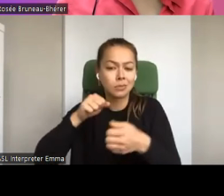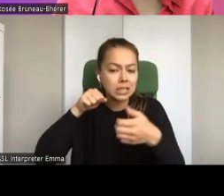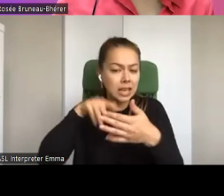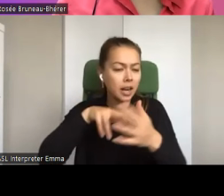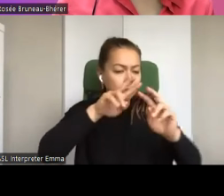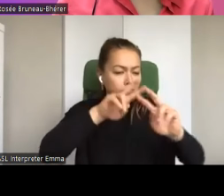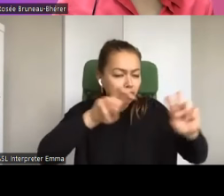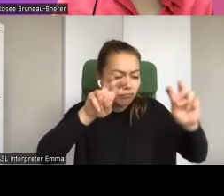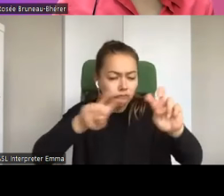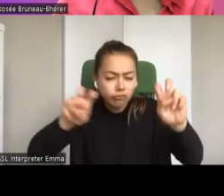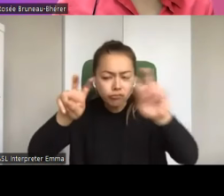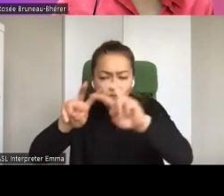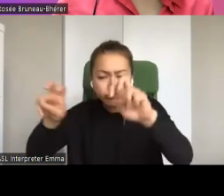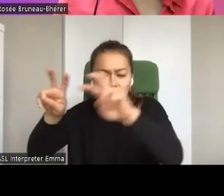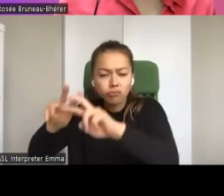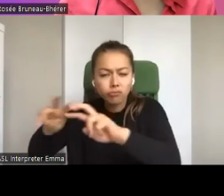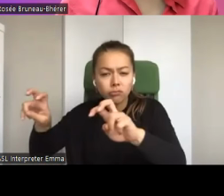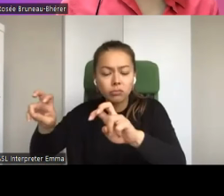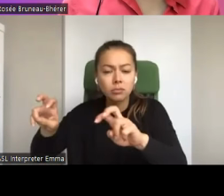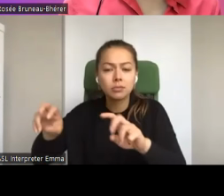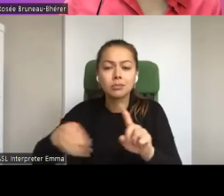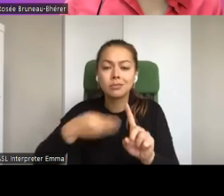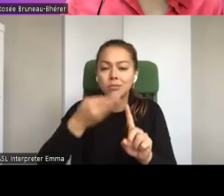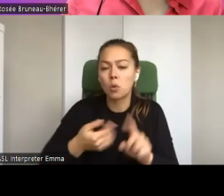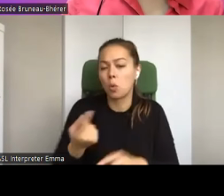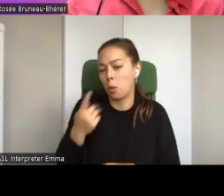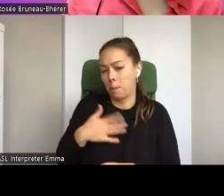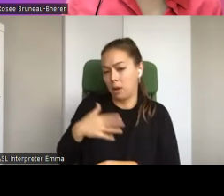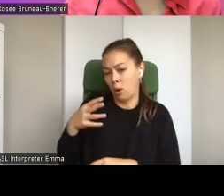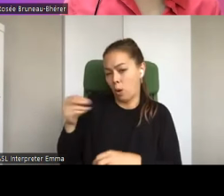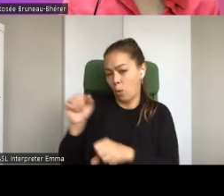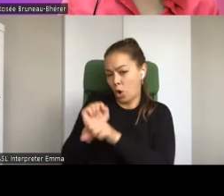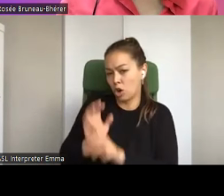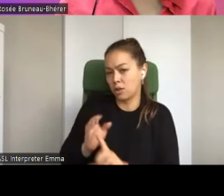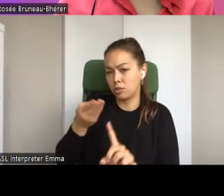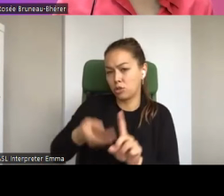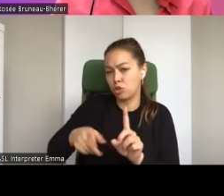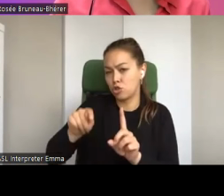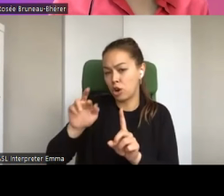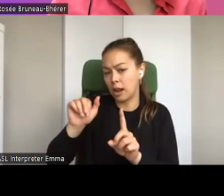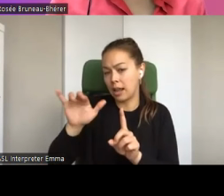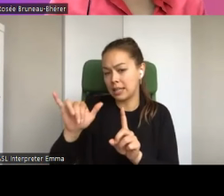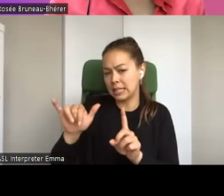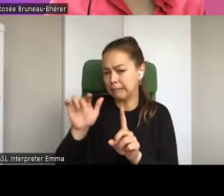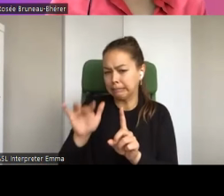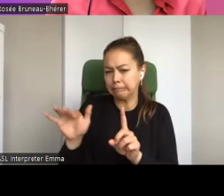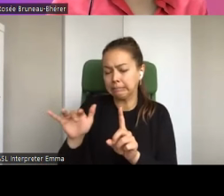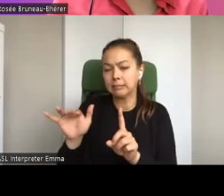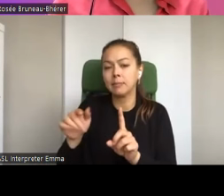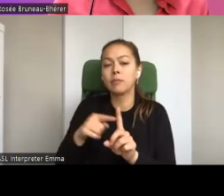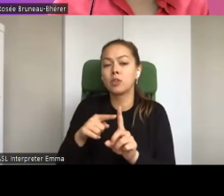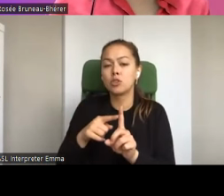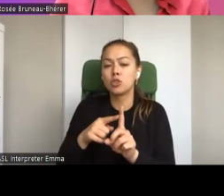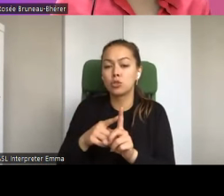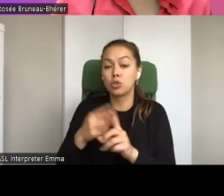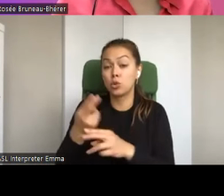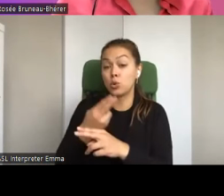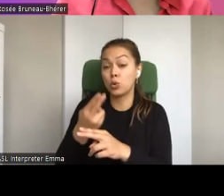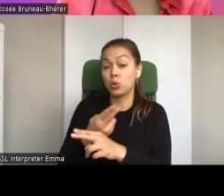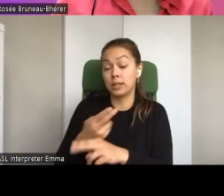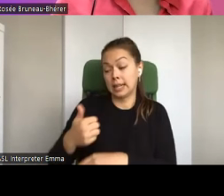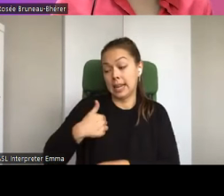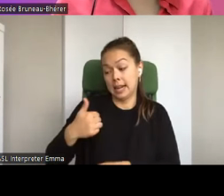this study was done by Tracy Afifi, one of my colleagues, and she used the Canadian Community Health Survey, Mental